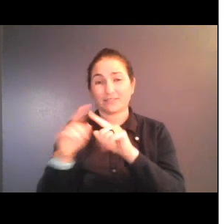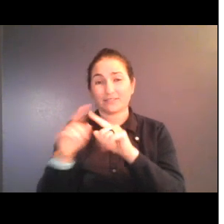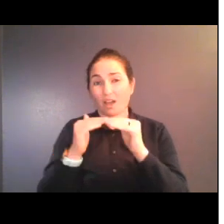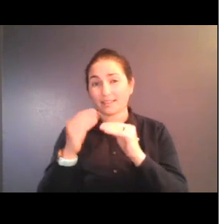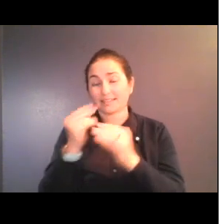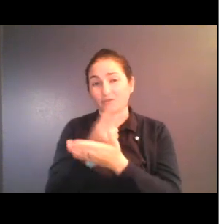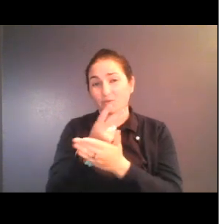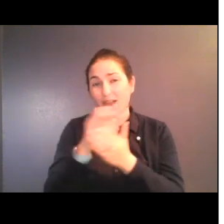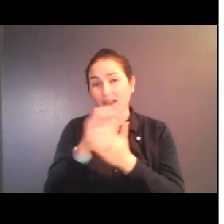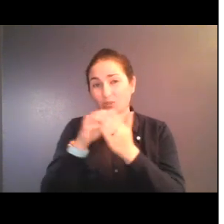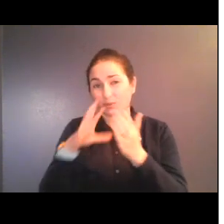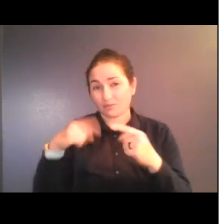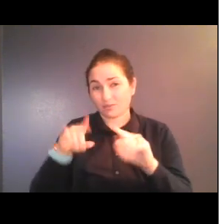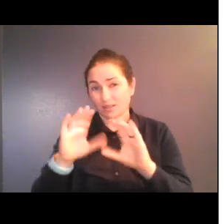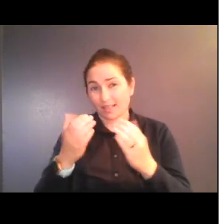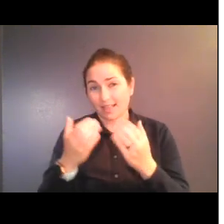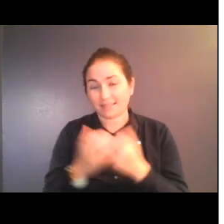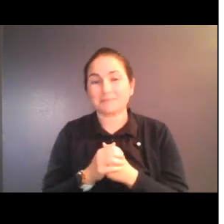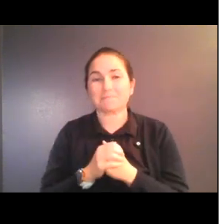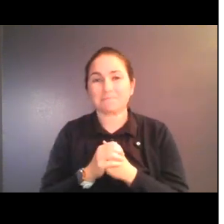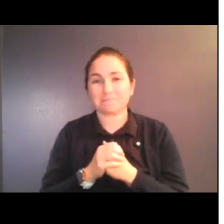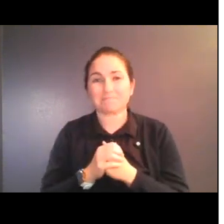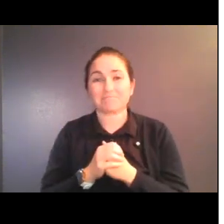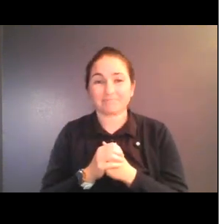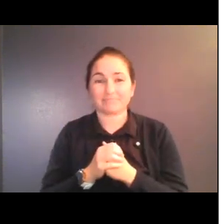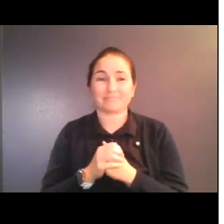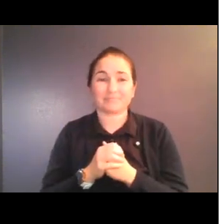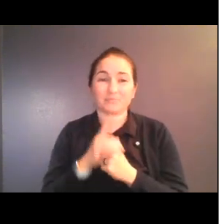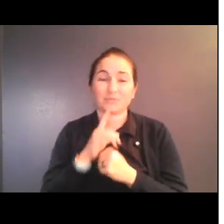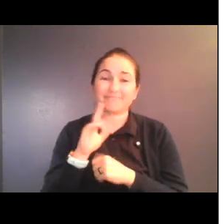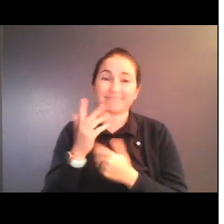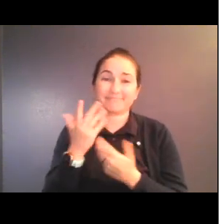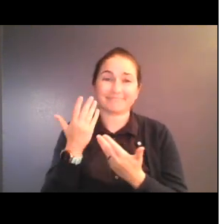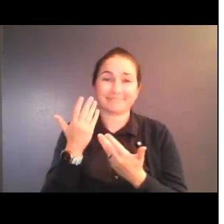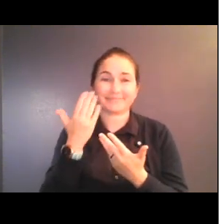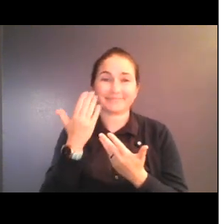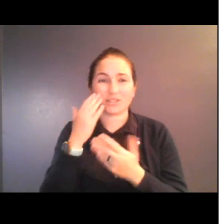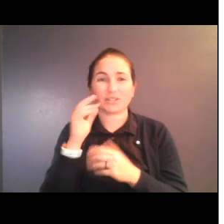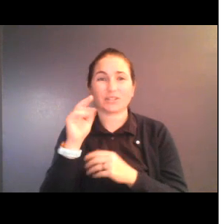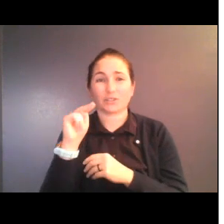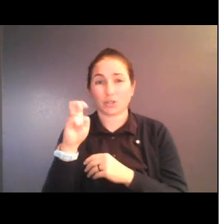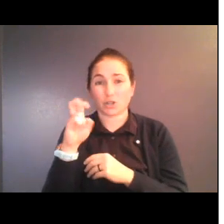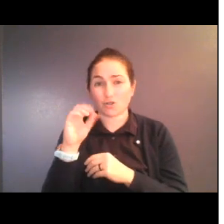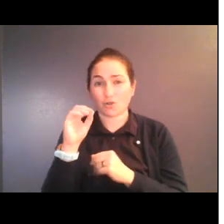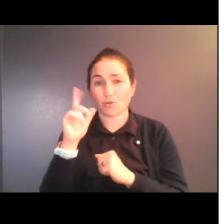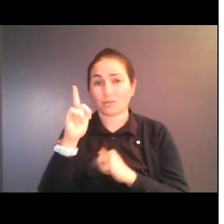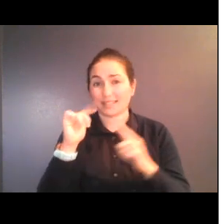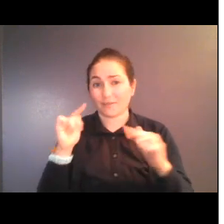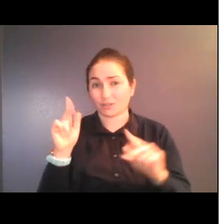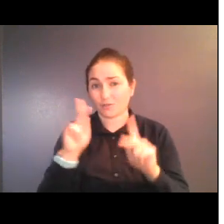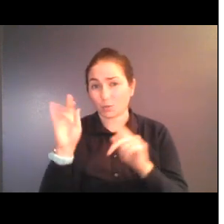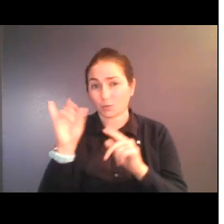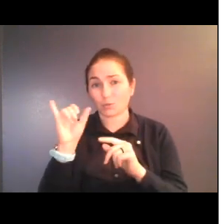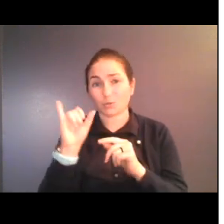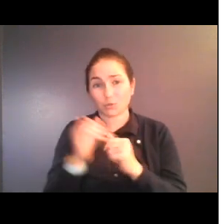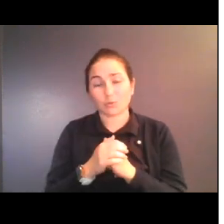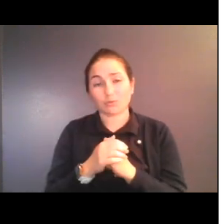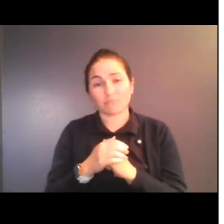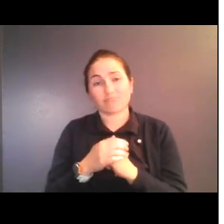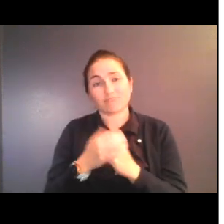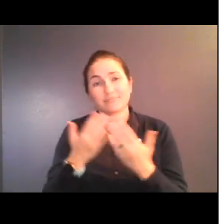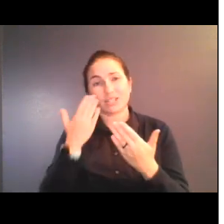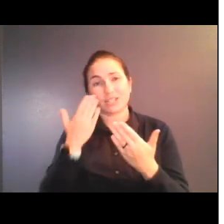class. And so again, there are also neurodivergent folks who find that conferences